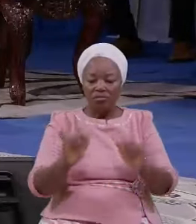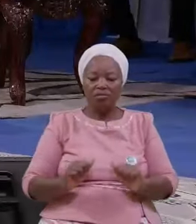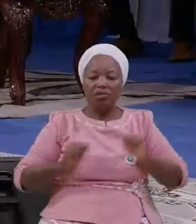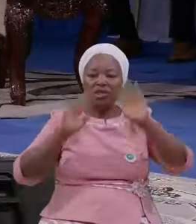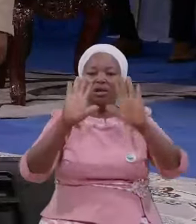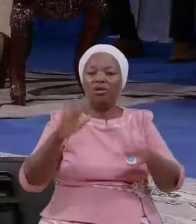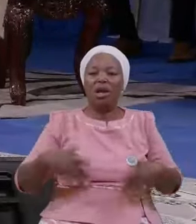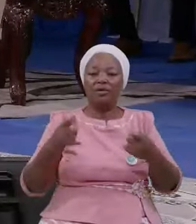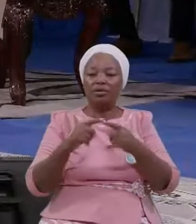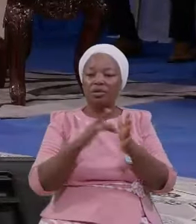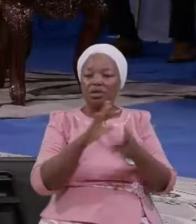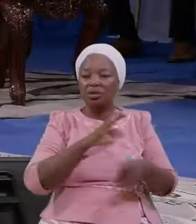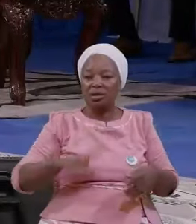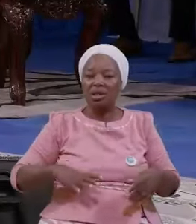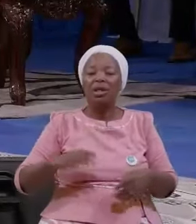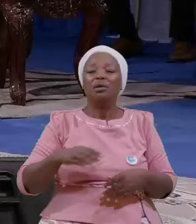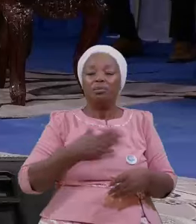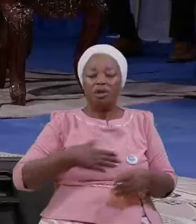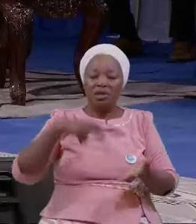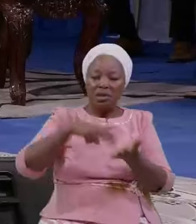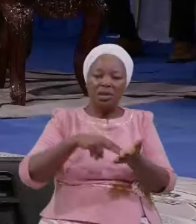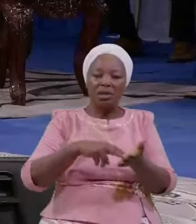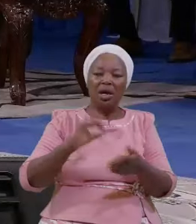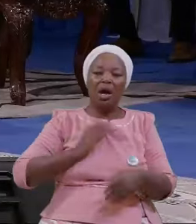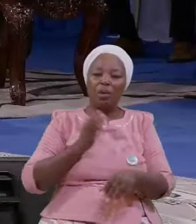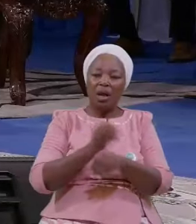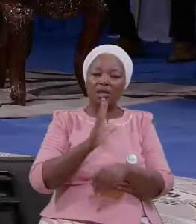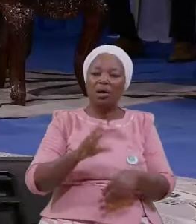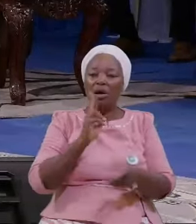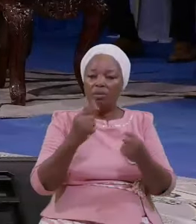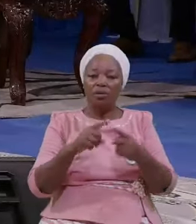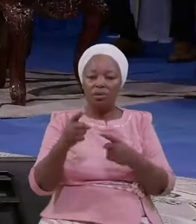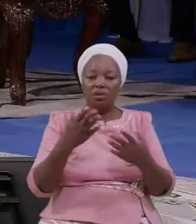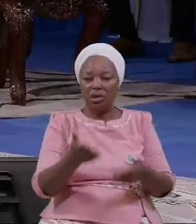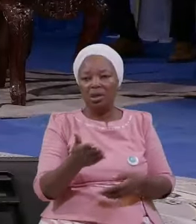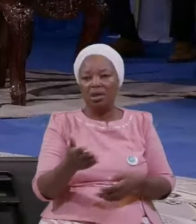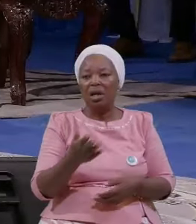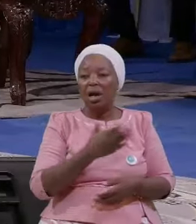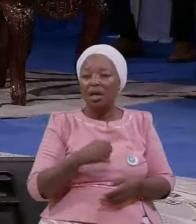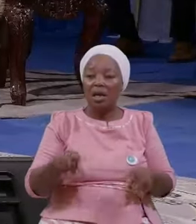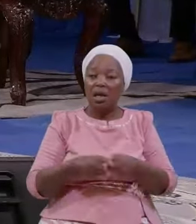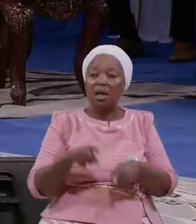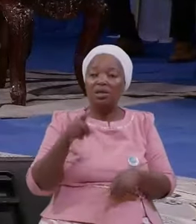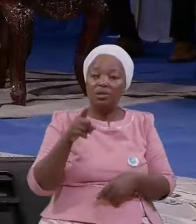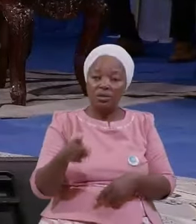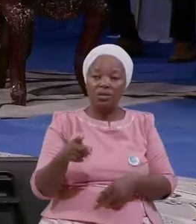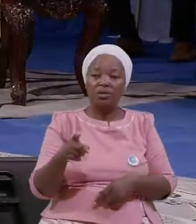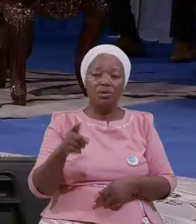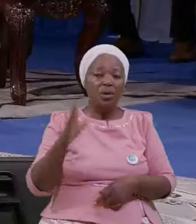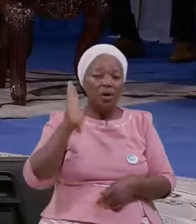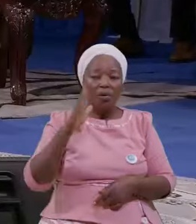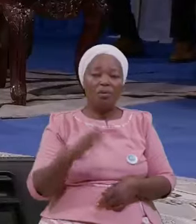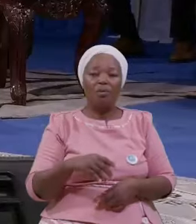are coming right there. And he'll, you know, ask you for your name. And joyfully, you give them